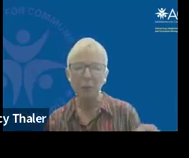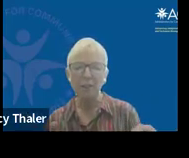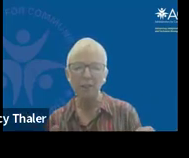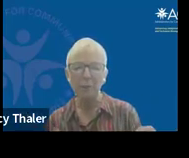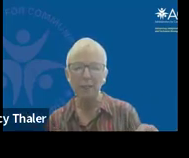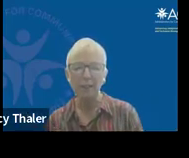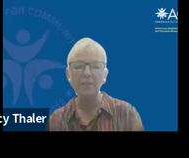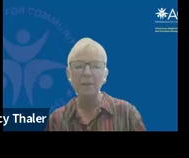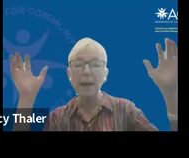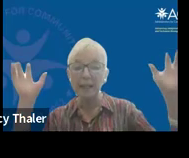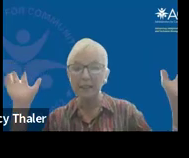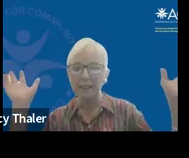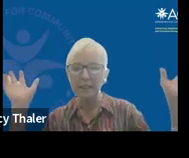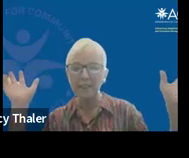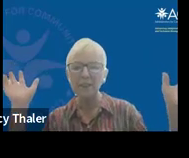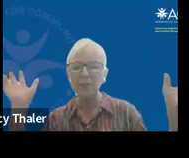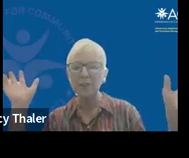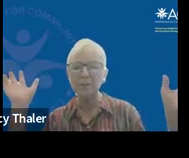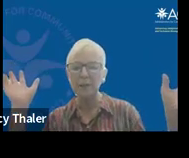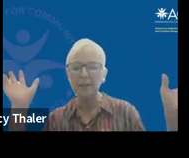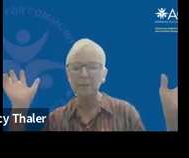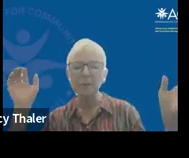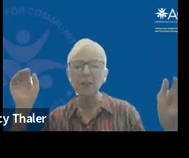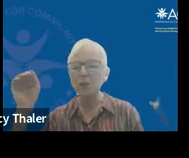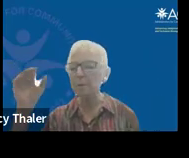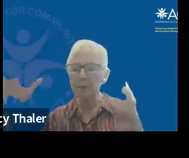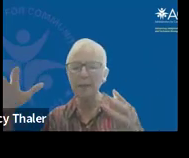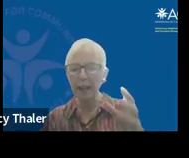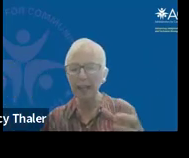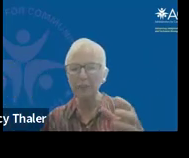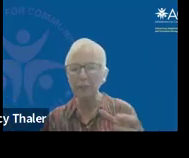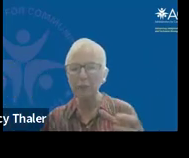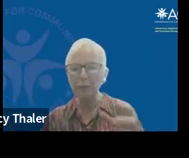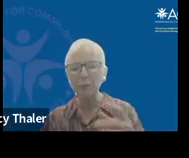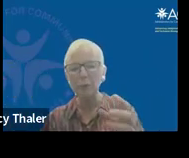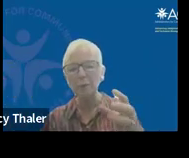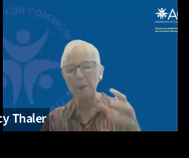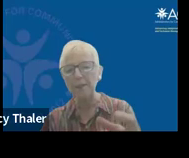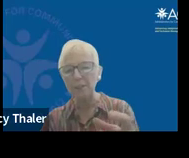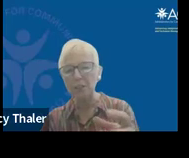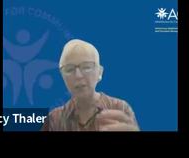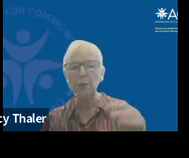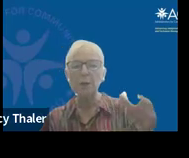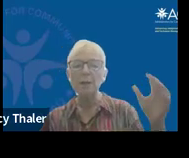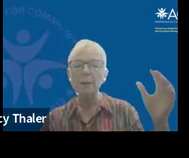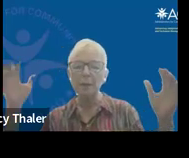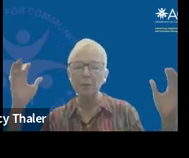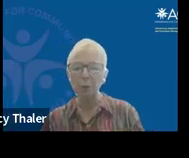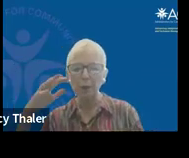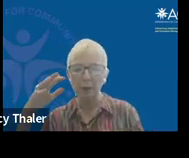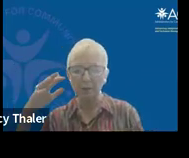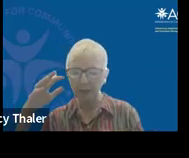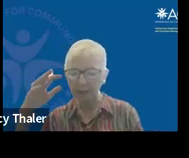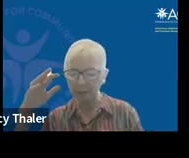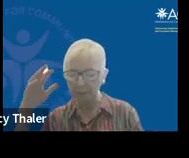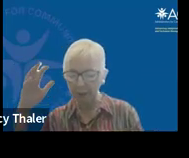be 25% of the medical assistance advisory committee. So maybe a handful of people from the beneficiary group becomes